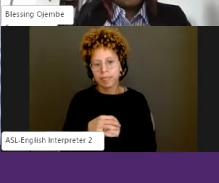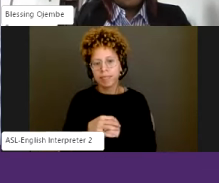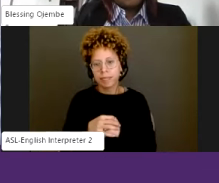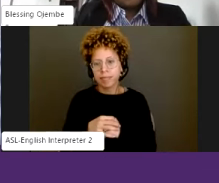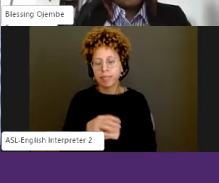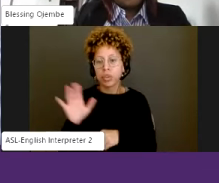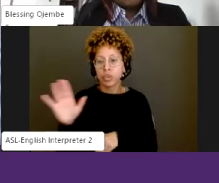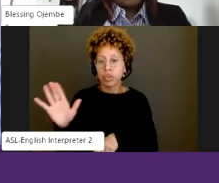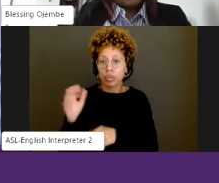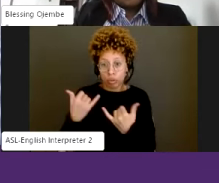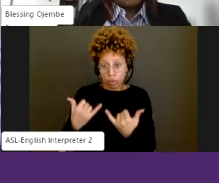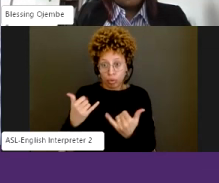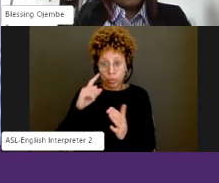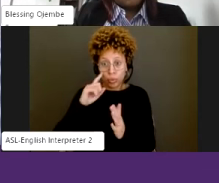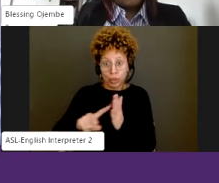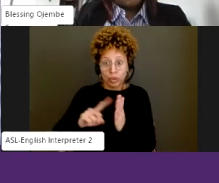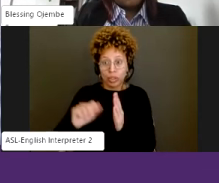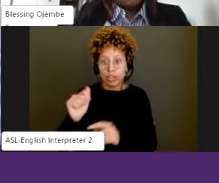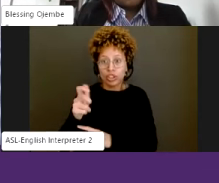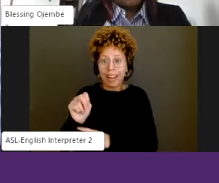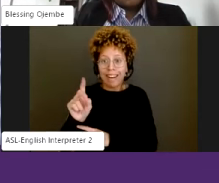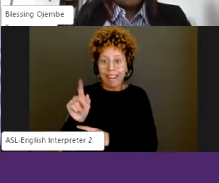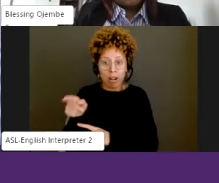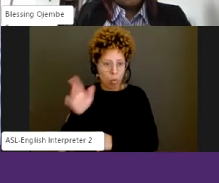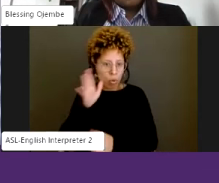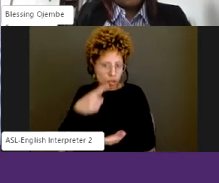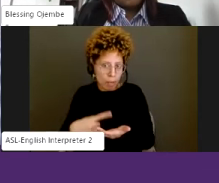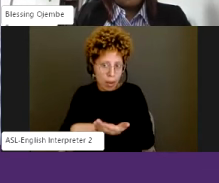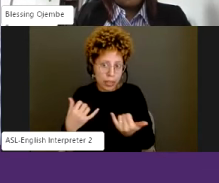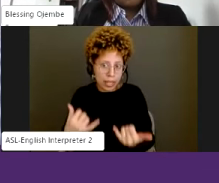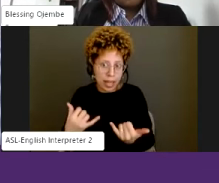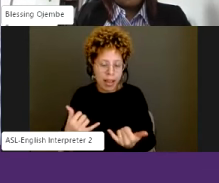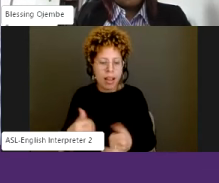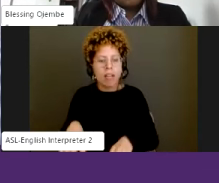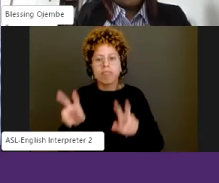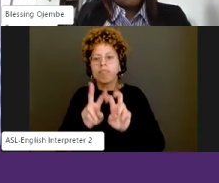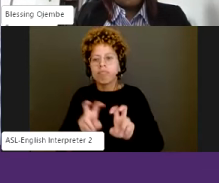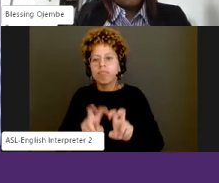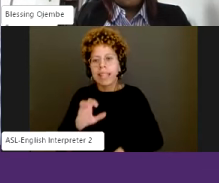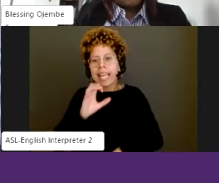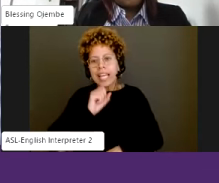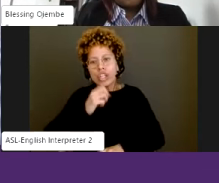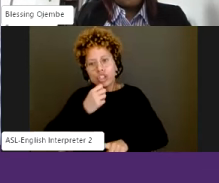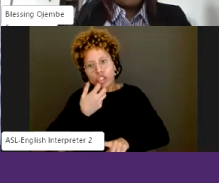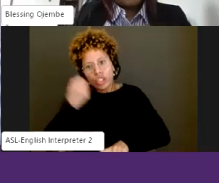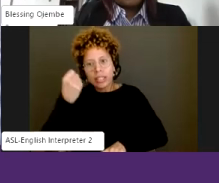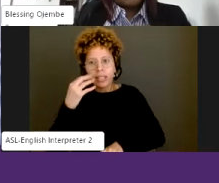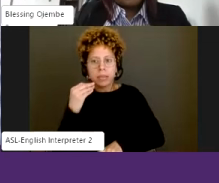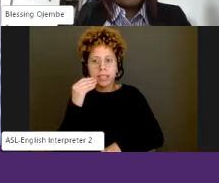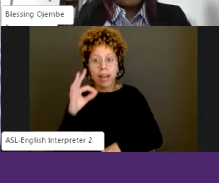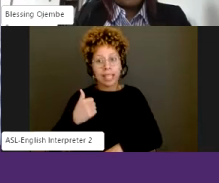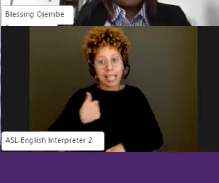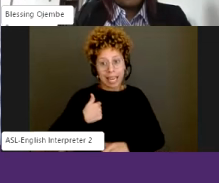Her current research agenda, which she'll talk about today, focuses on exploring the aging experience of Canadian-born